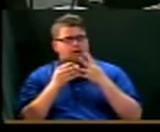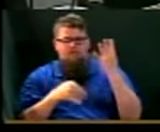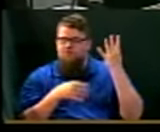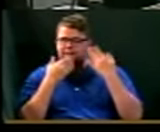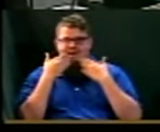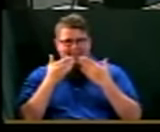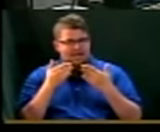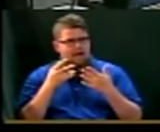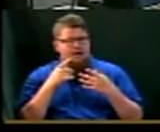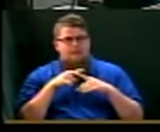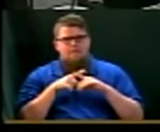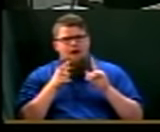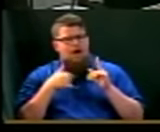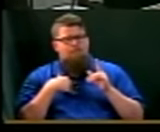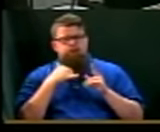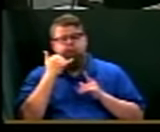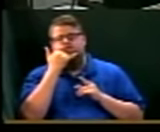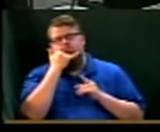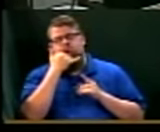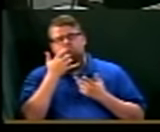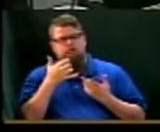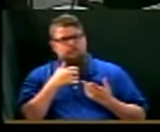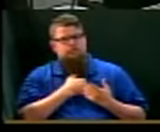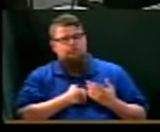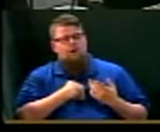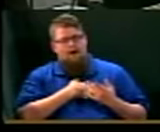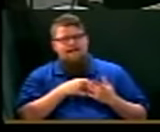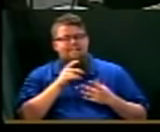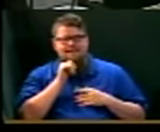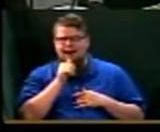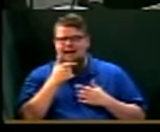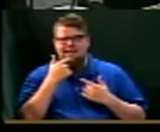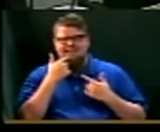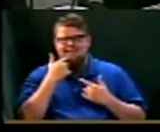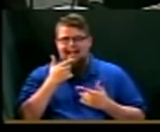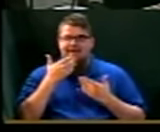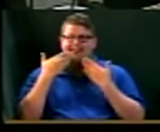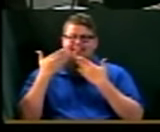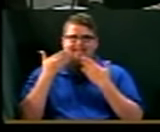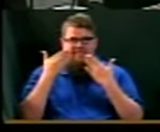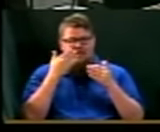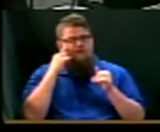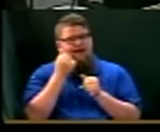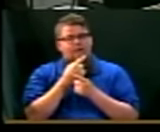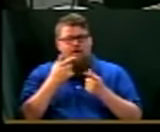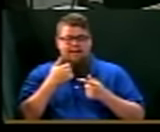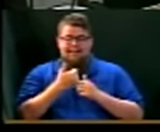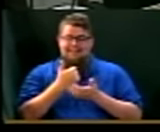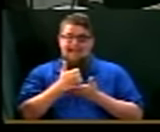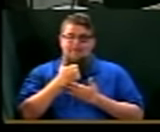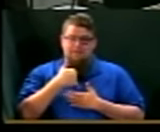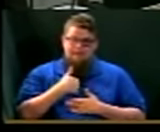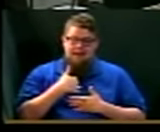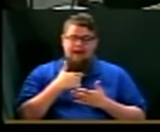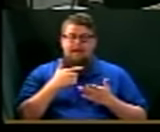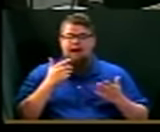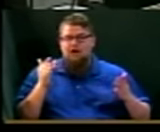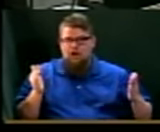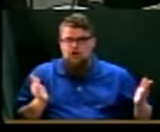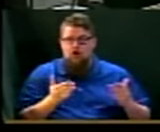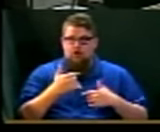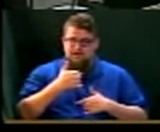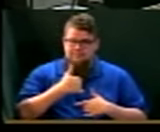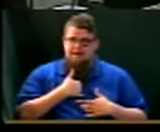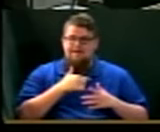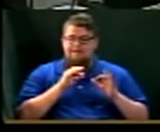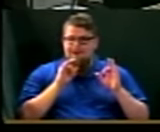remiss if I didn't say just thank you to everyone who has helped lift me up and my family up along this